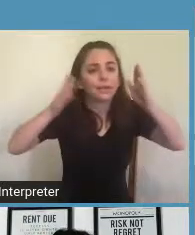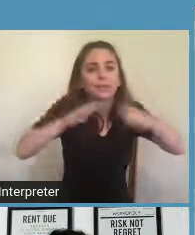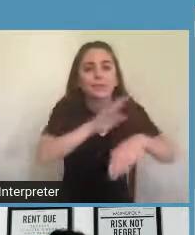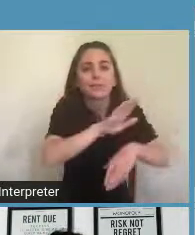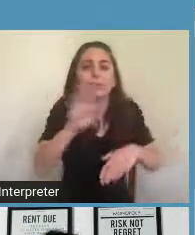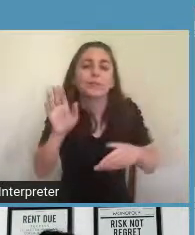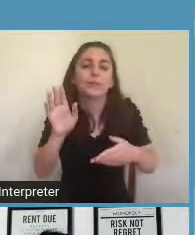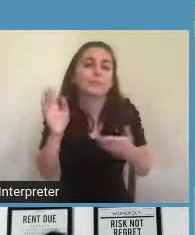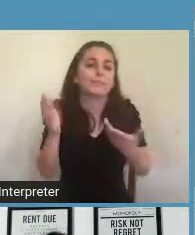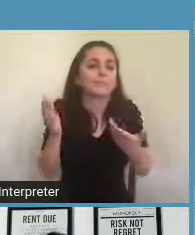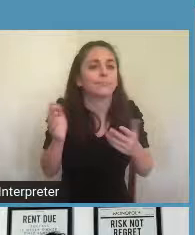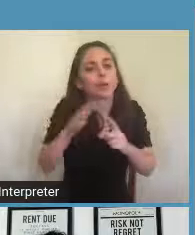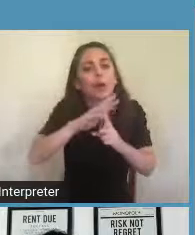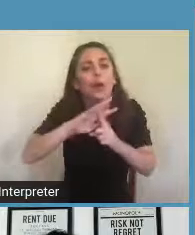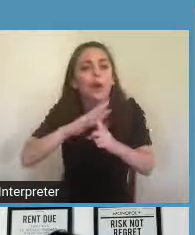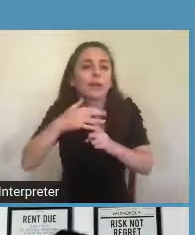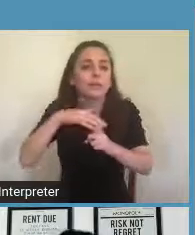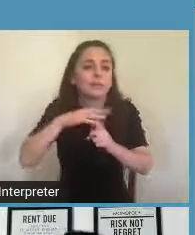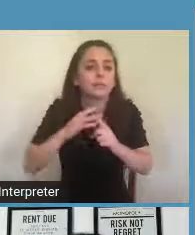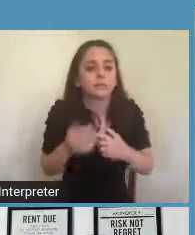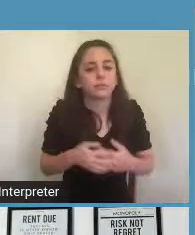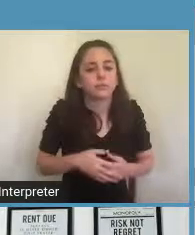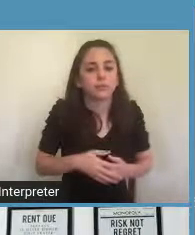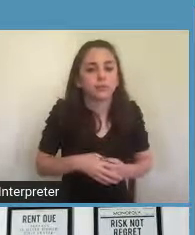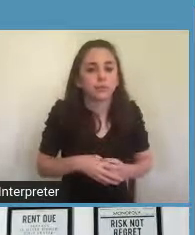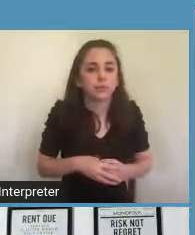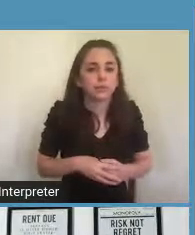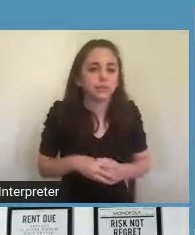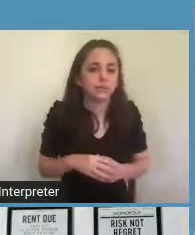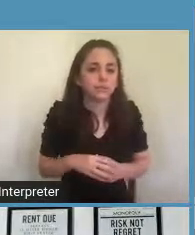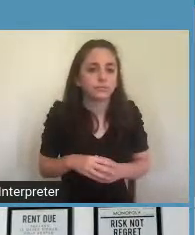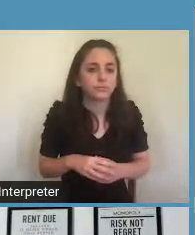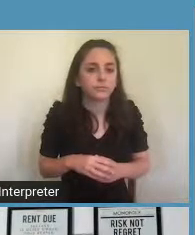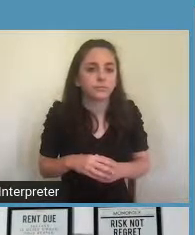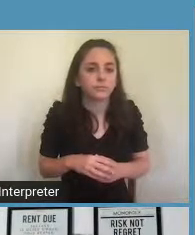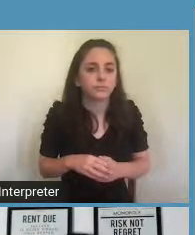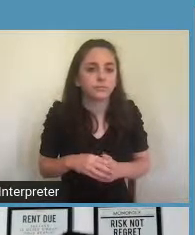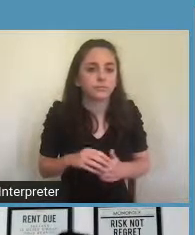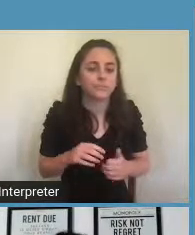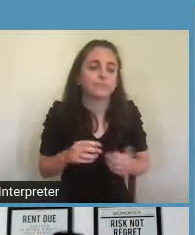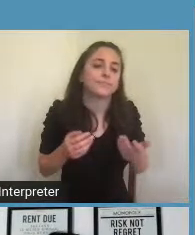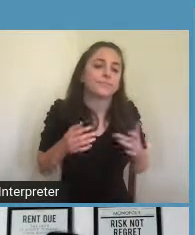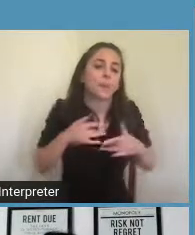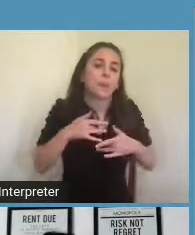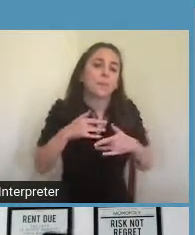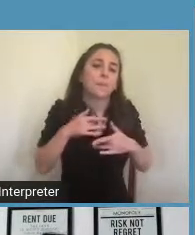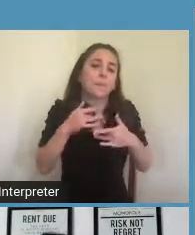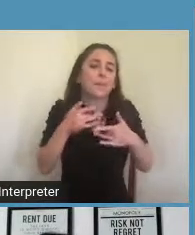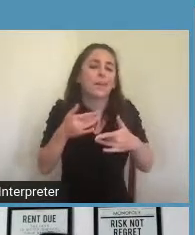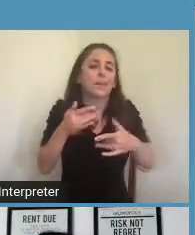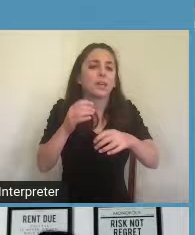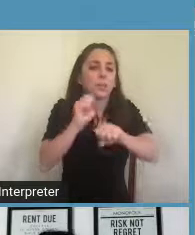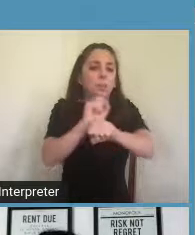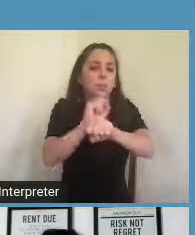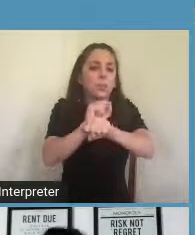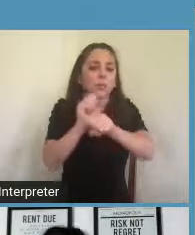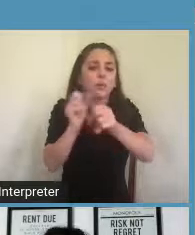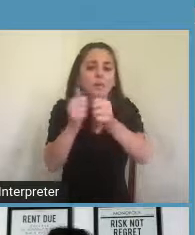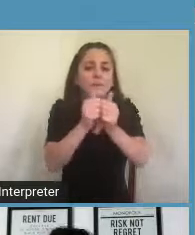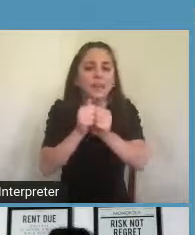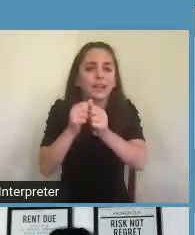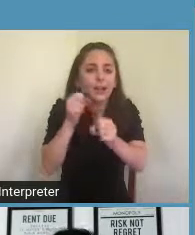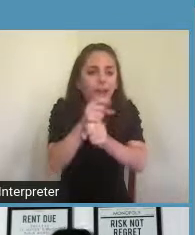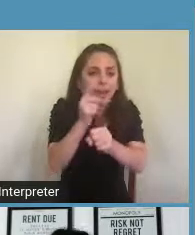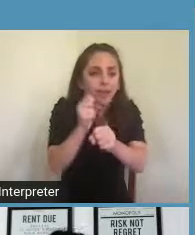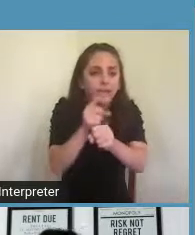This is just an example, when we work with clients, we're typically sometimes working with them on an annual